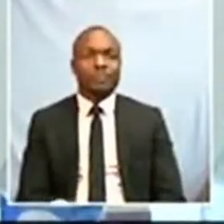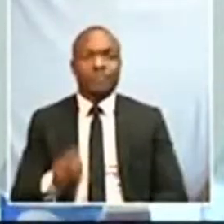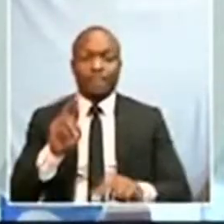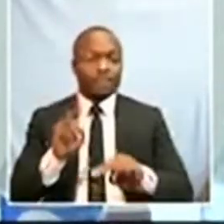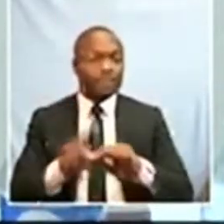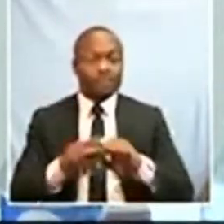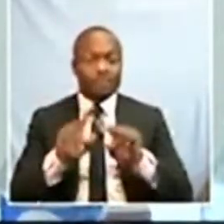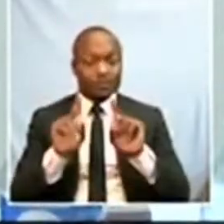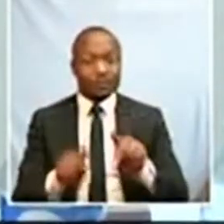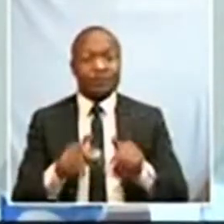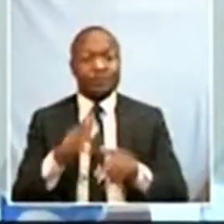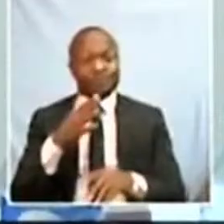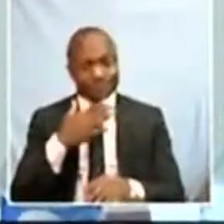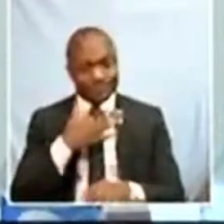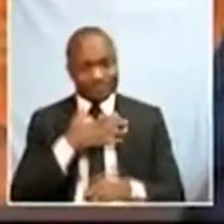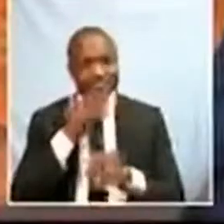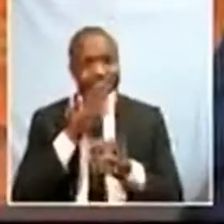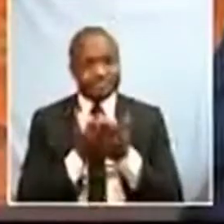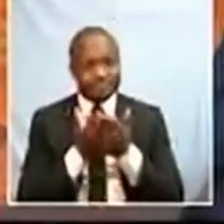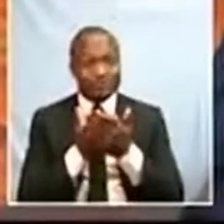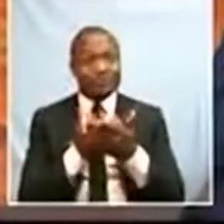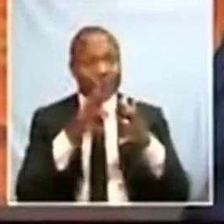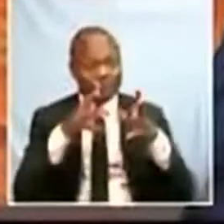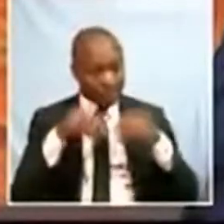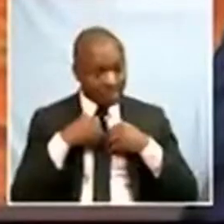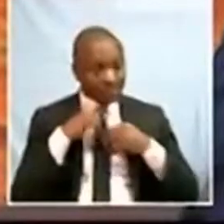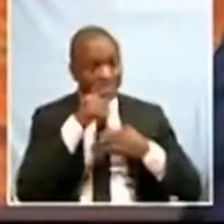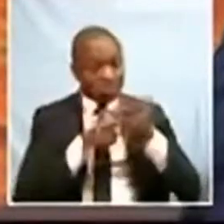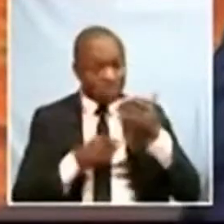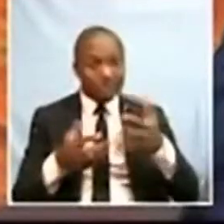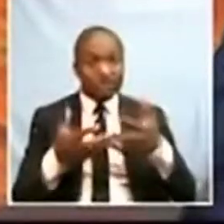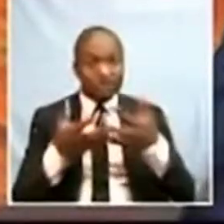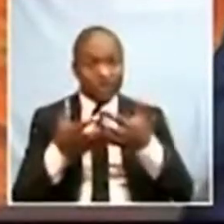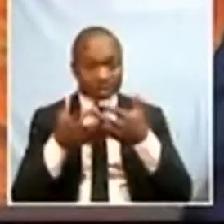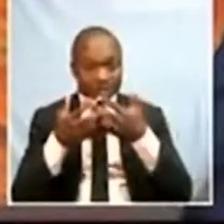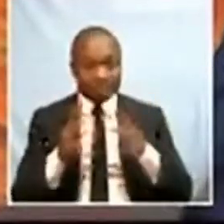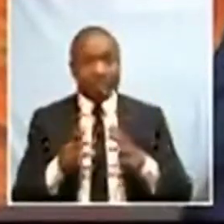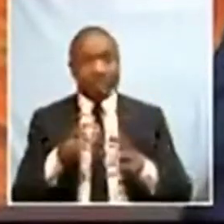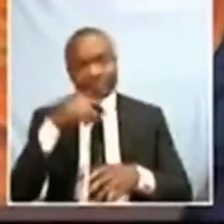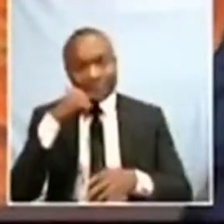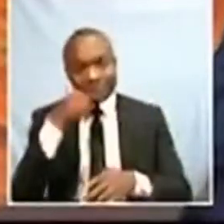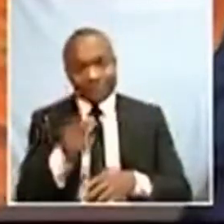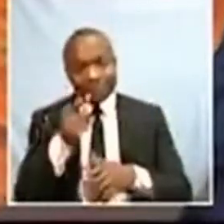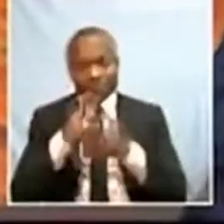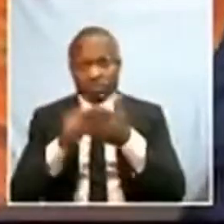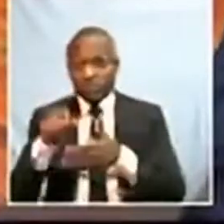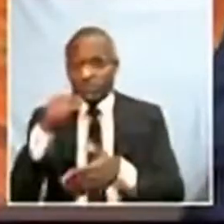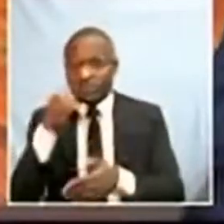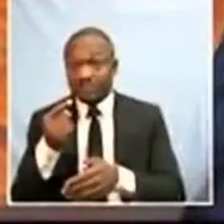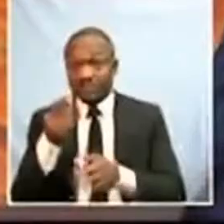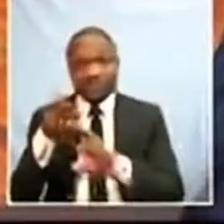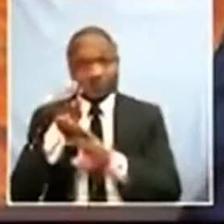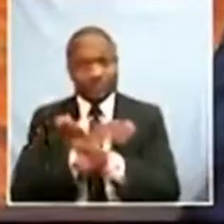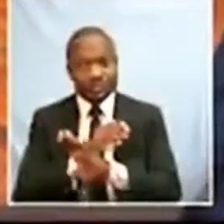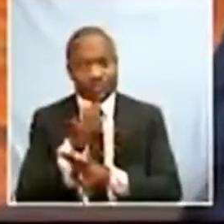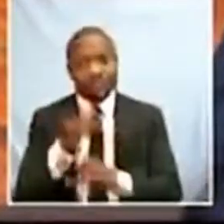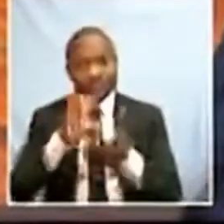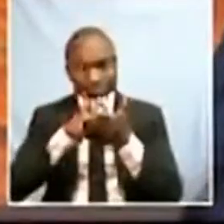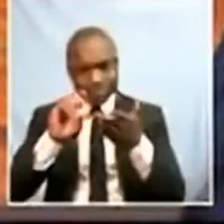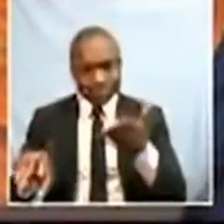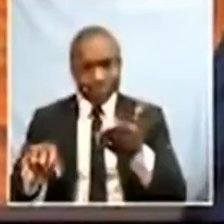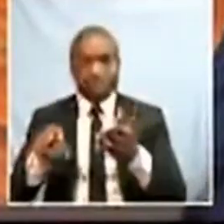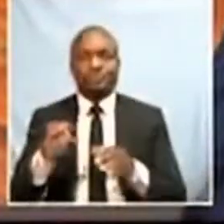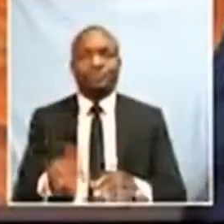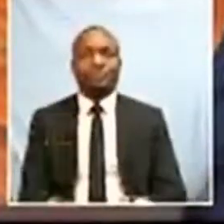Chair, my submission, I adopt what the engineer was clarifying. And what you said earlier? I withdraw,